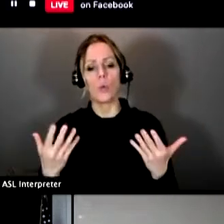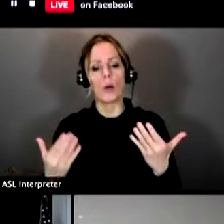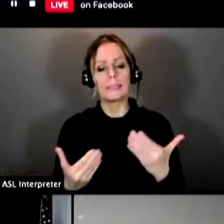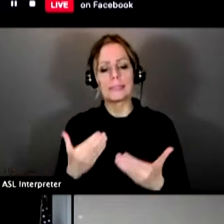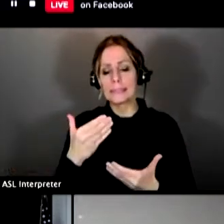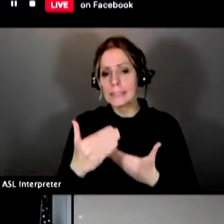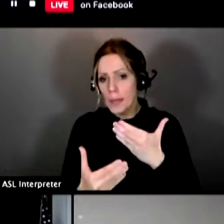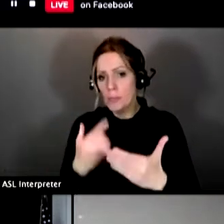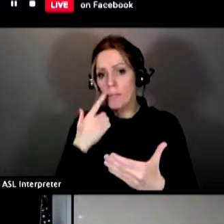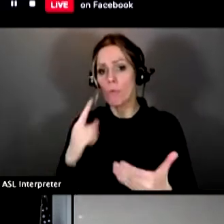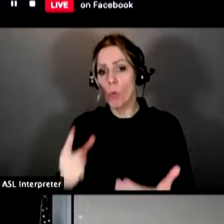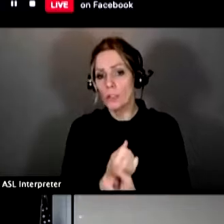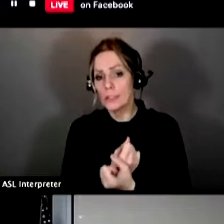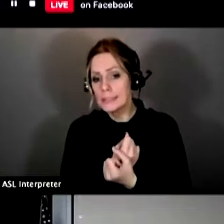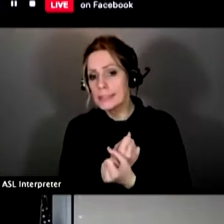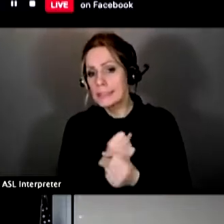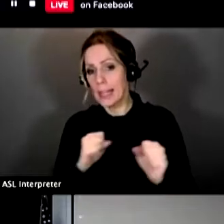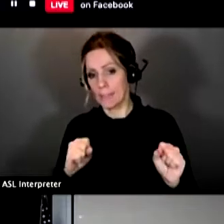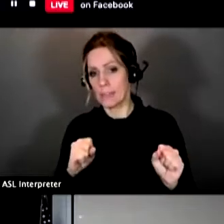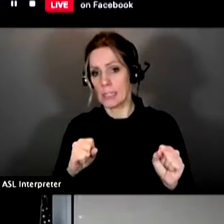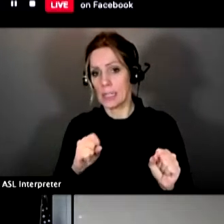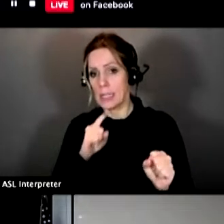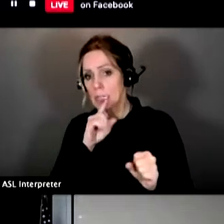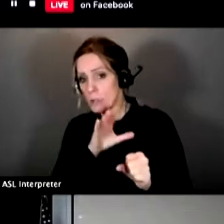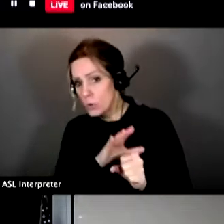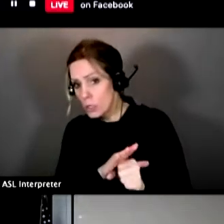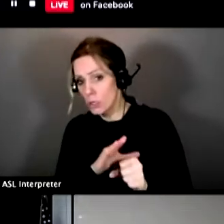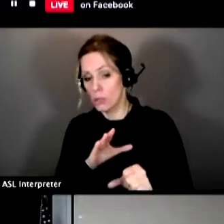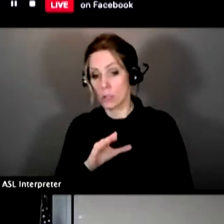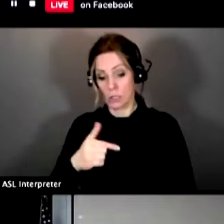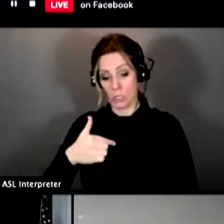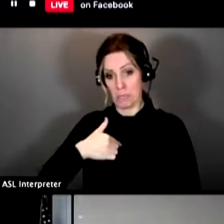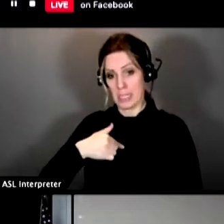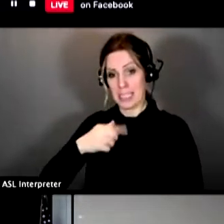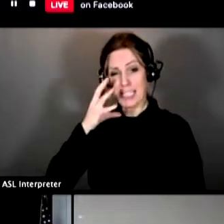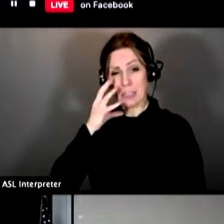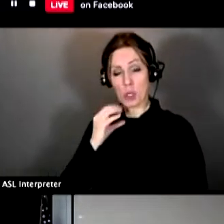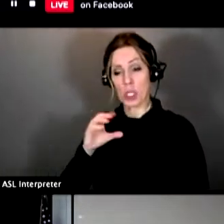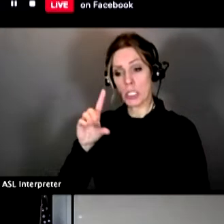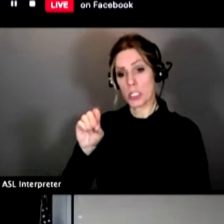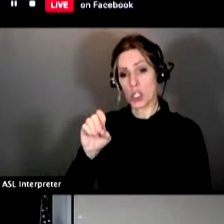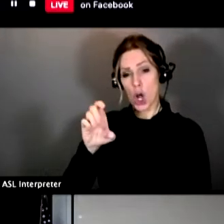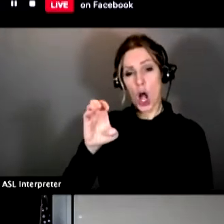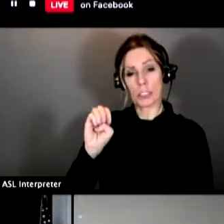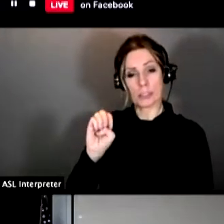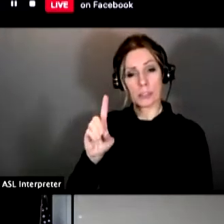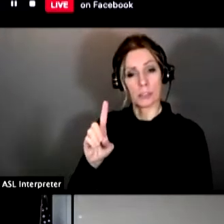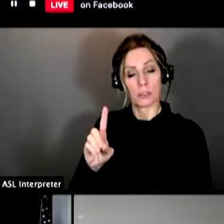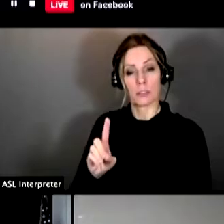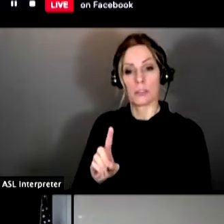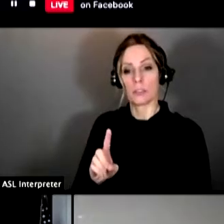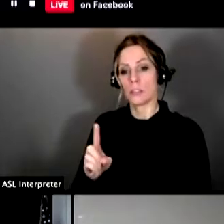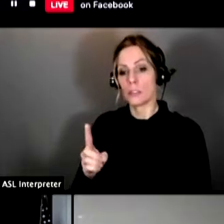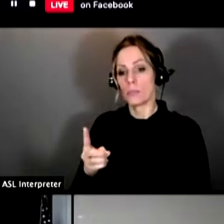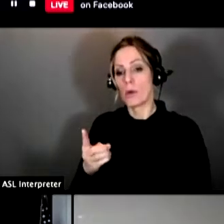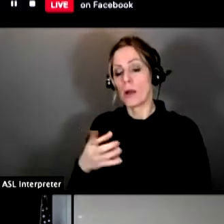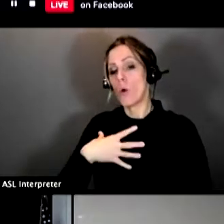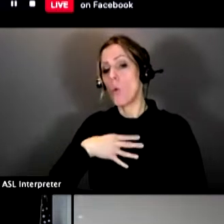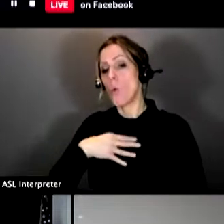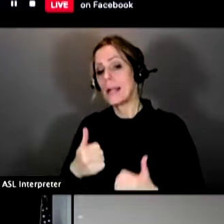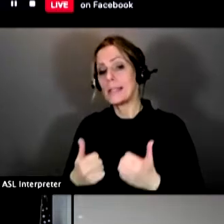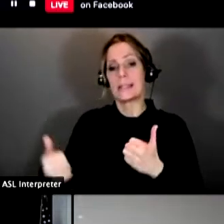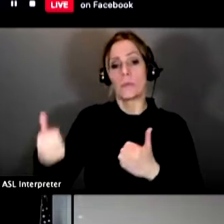secure our safety? I was doxxed by a white supremacist around 3 weeks ago,